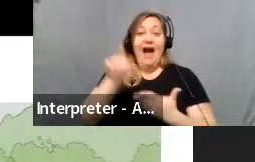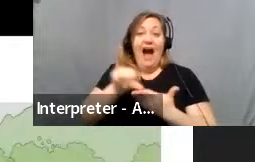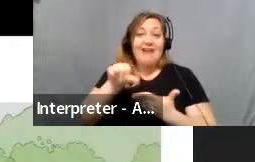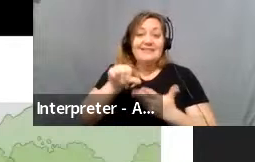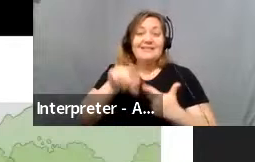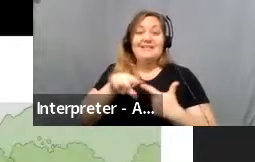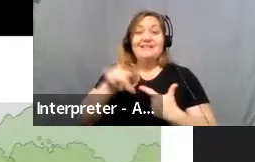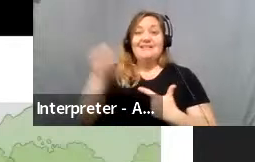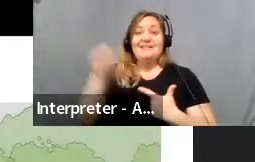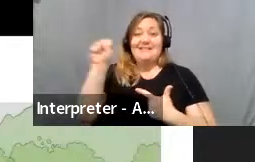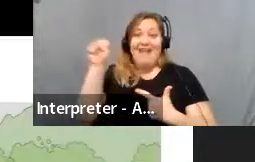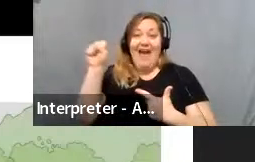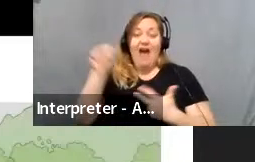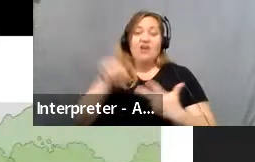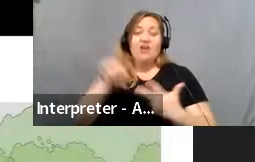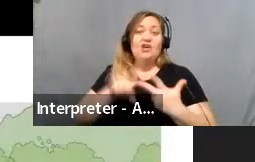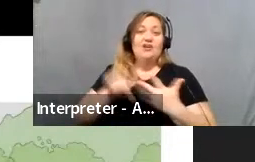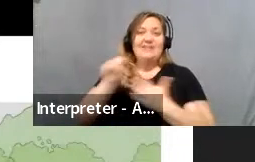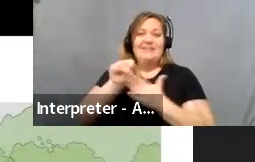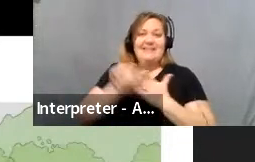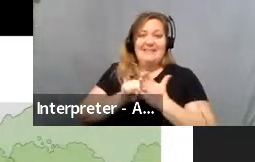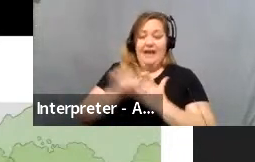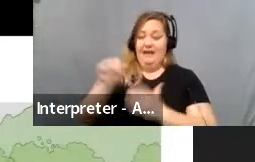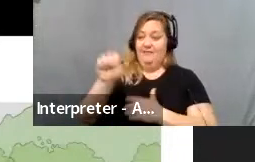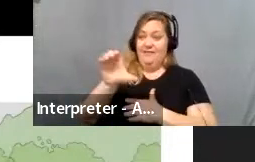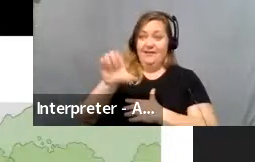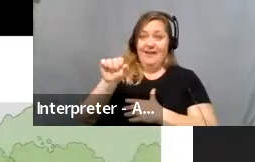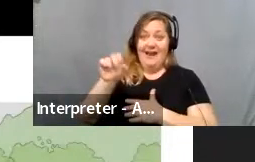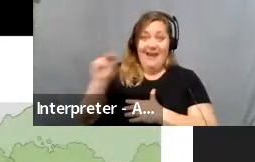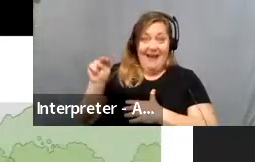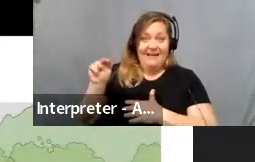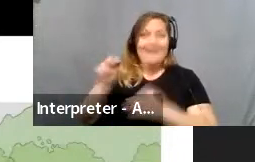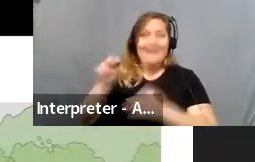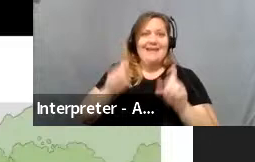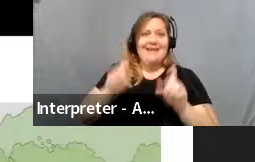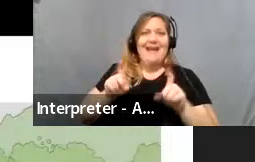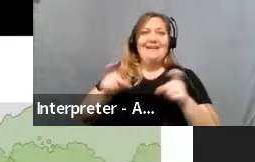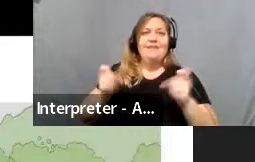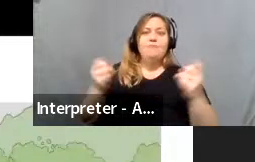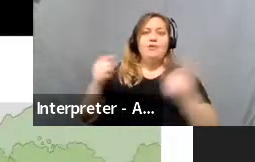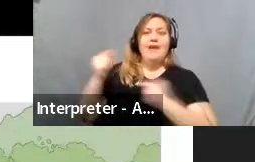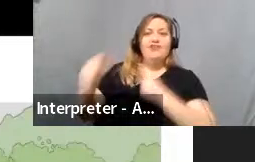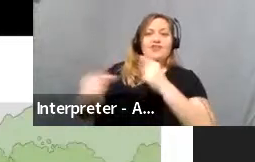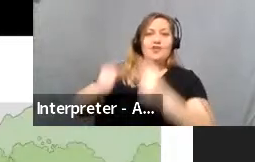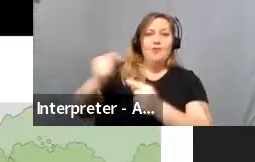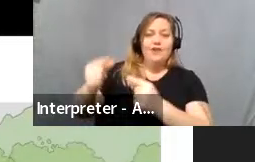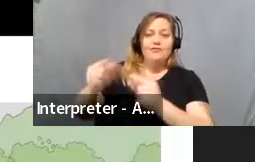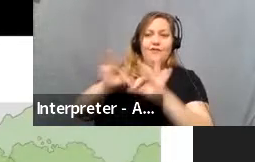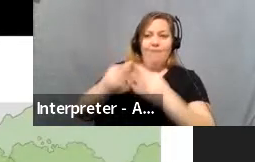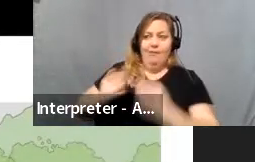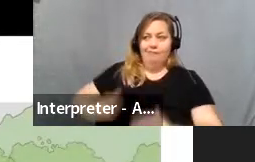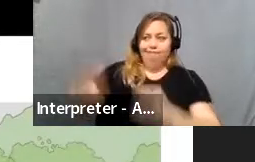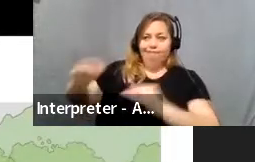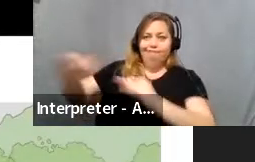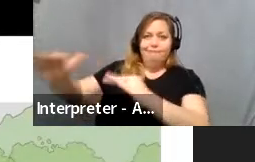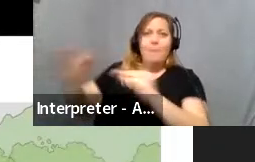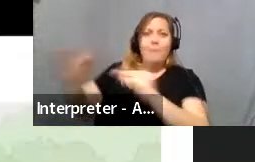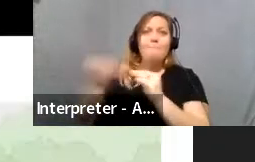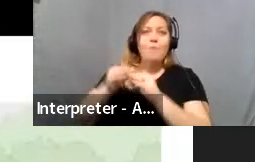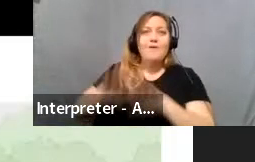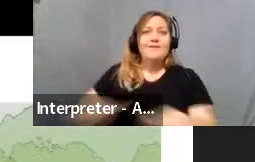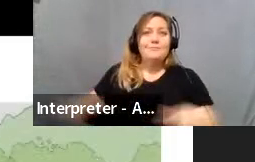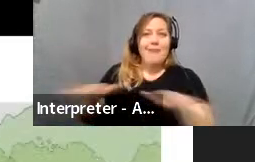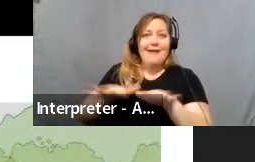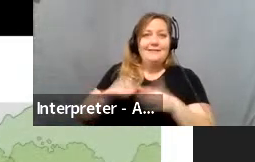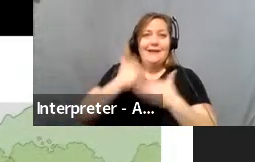Connecticut, can show us that these units can give multi-generational families a little more space and help middle-class homeowners manage their household expenses.